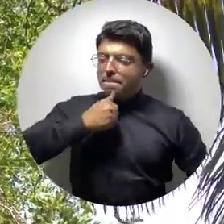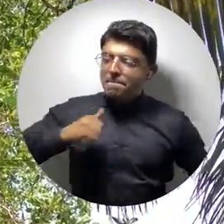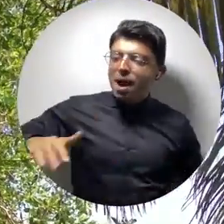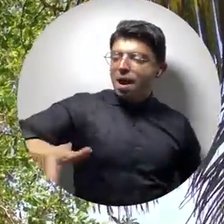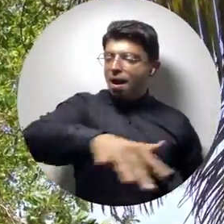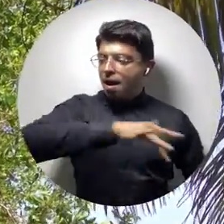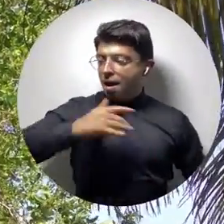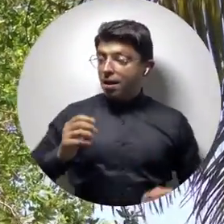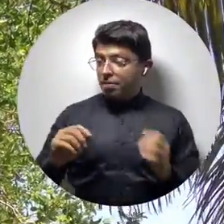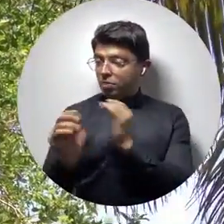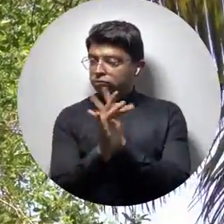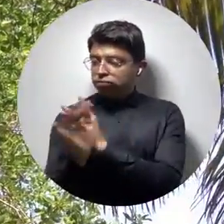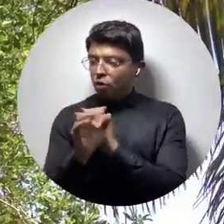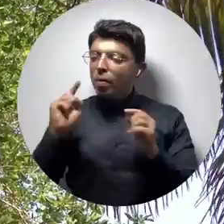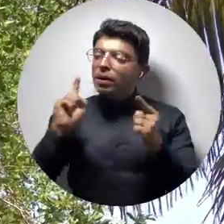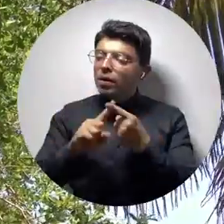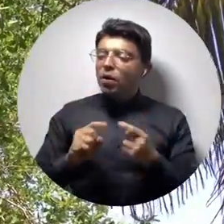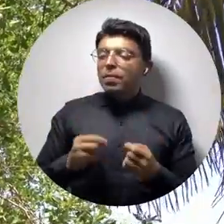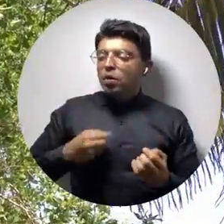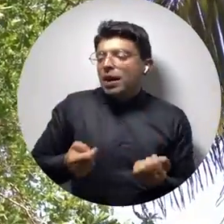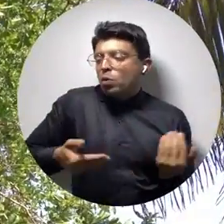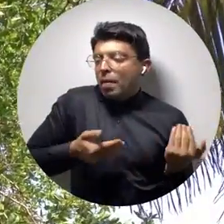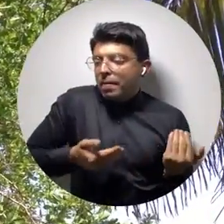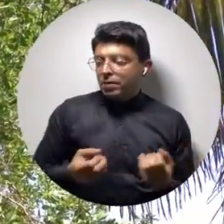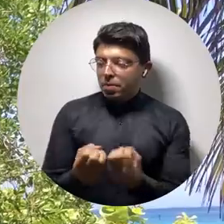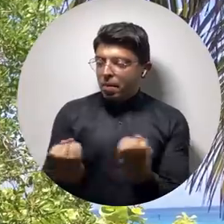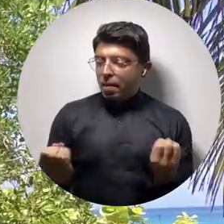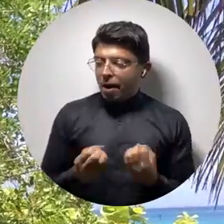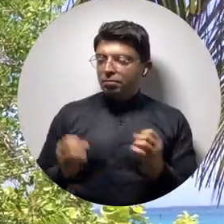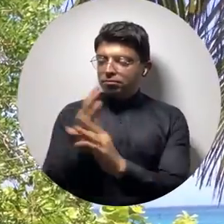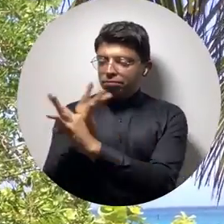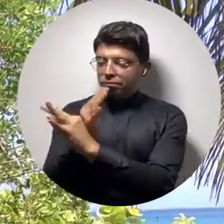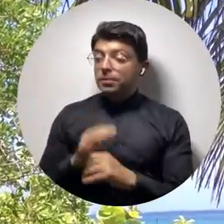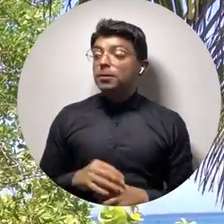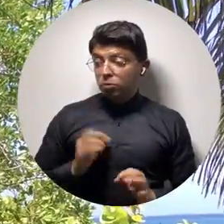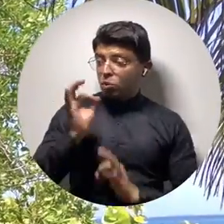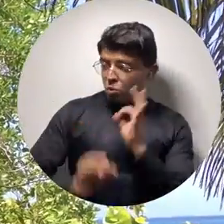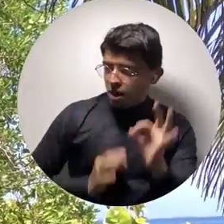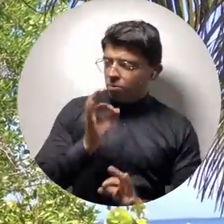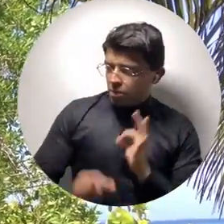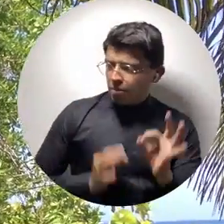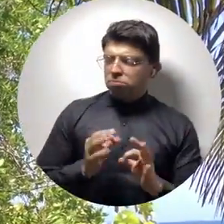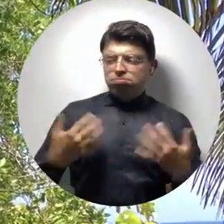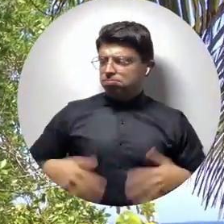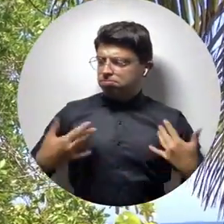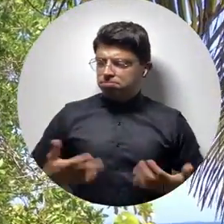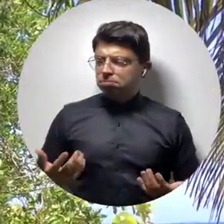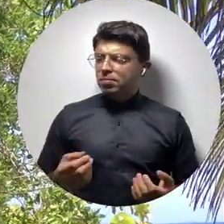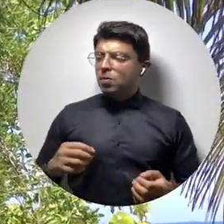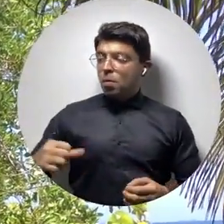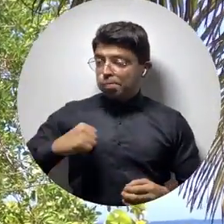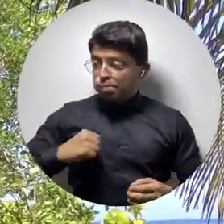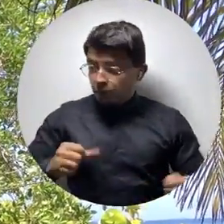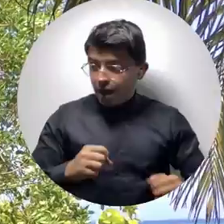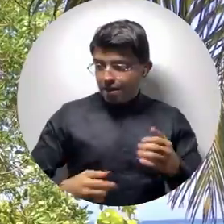the ocean and put something directly in the ocean to raise the baby corals. We take care of them very carefully during the time